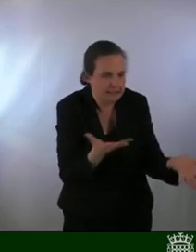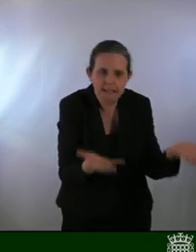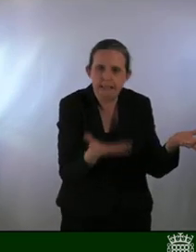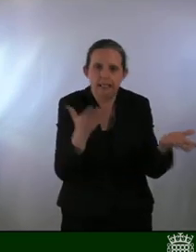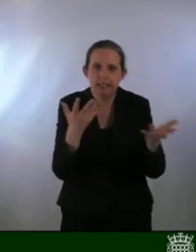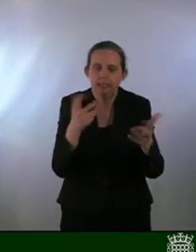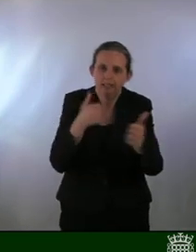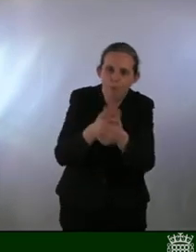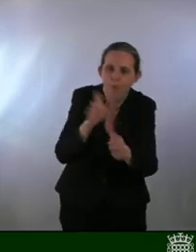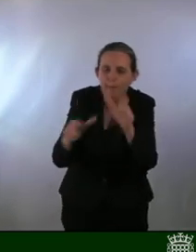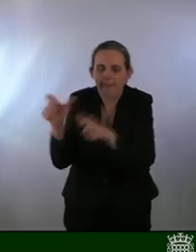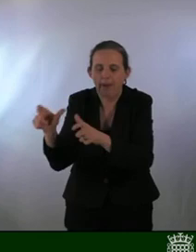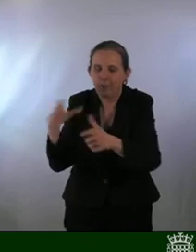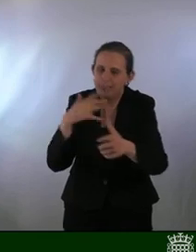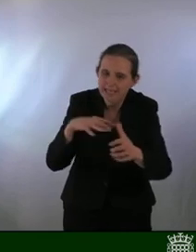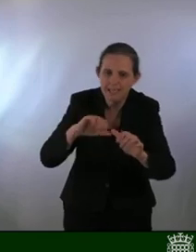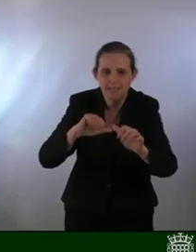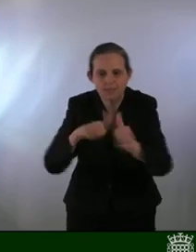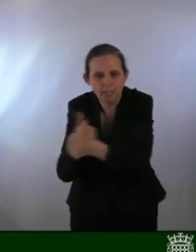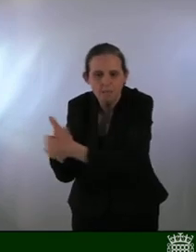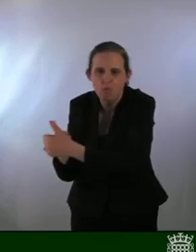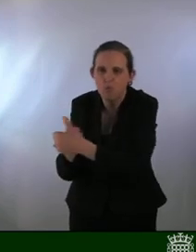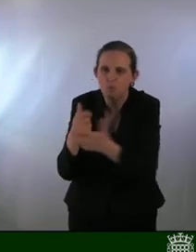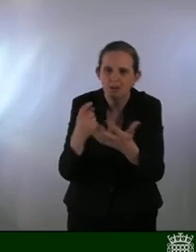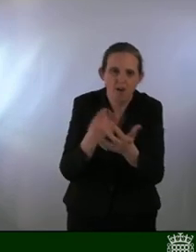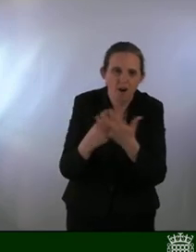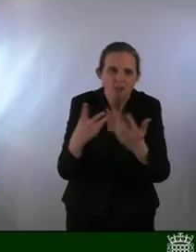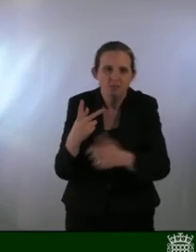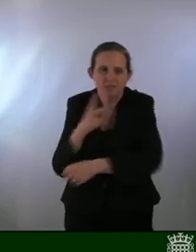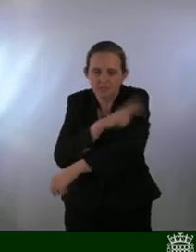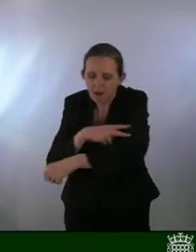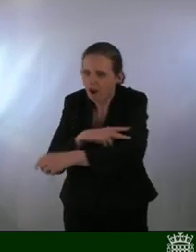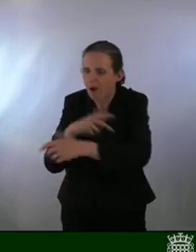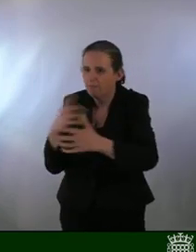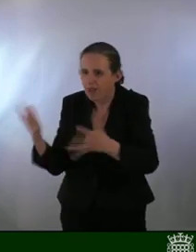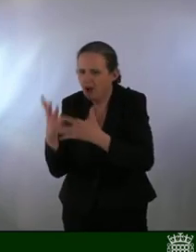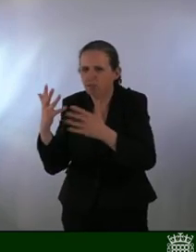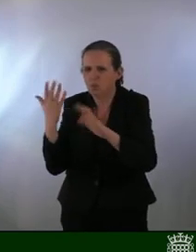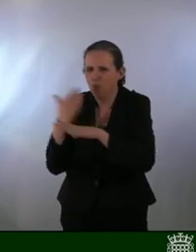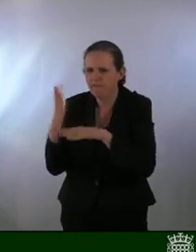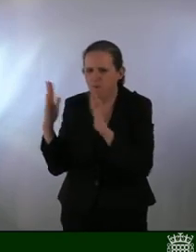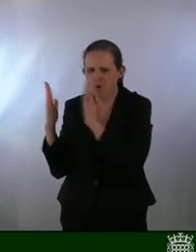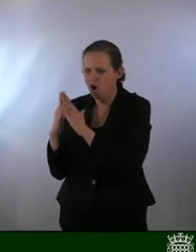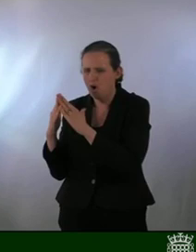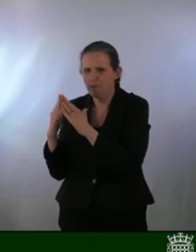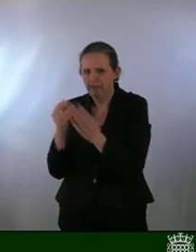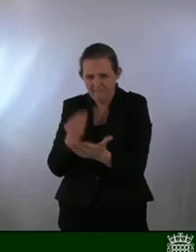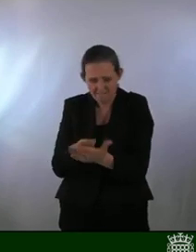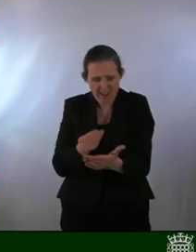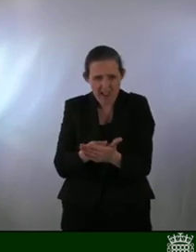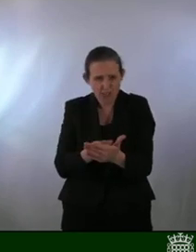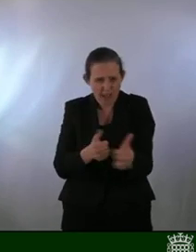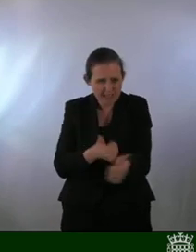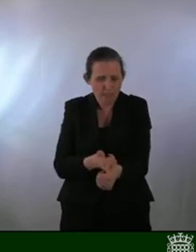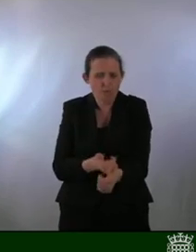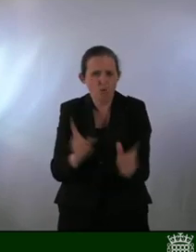That's a mammoth effort at the same time as employees having to be encouraged to work at home. So what financial support, including hardship